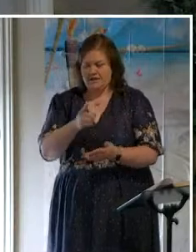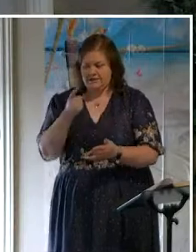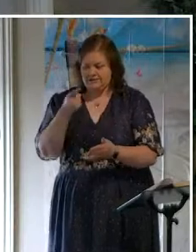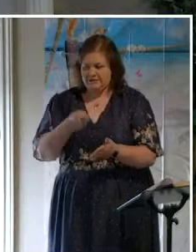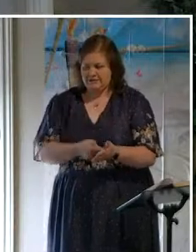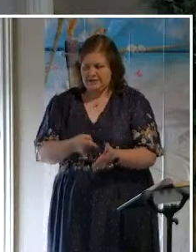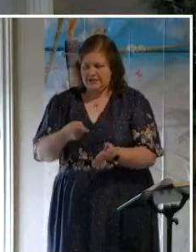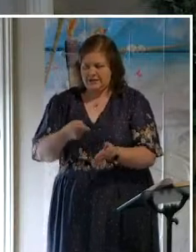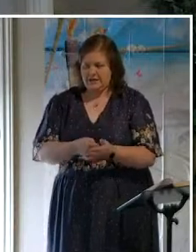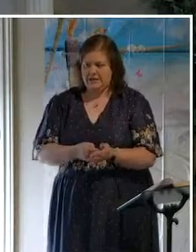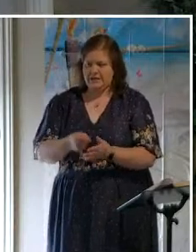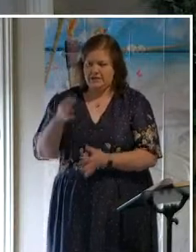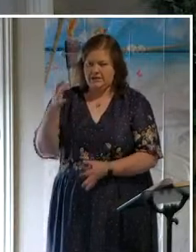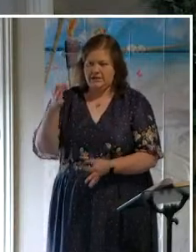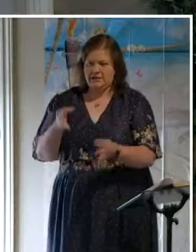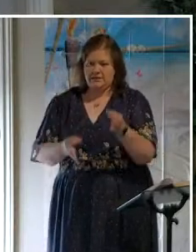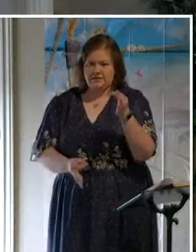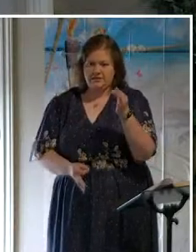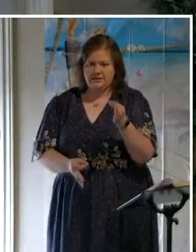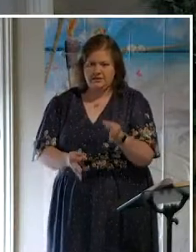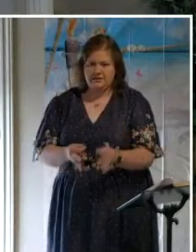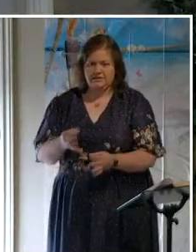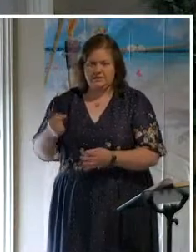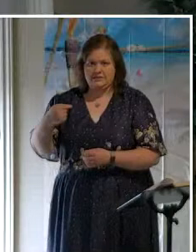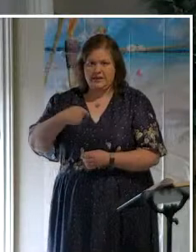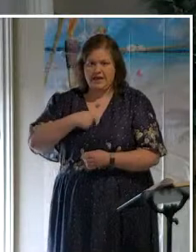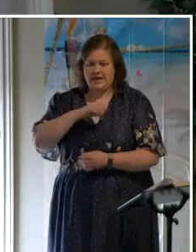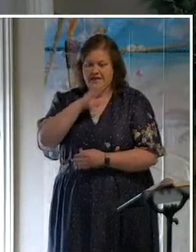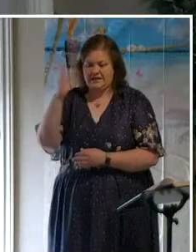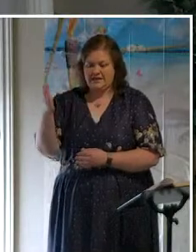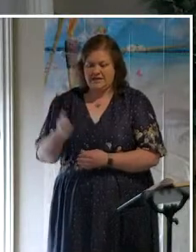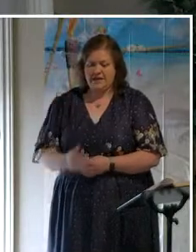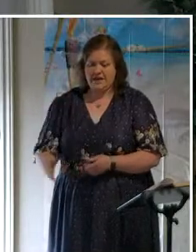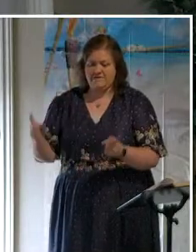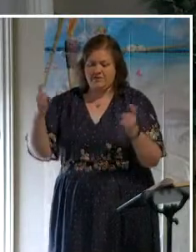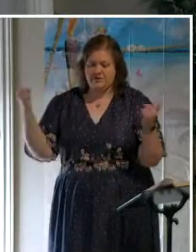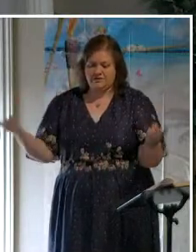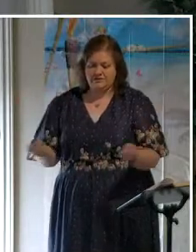debt. Justify had never sinned.